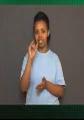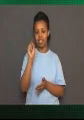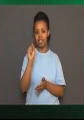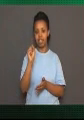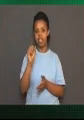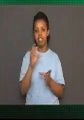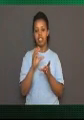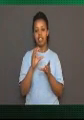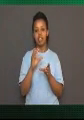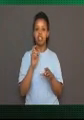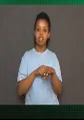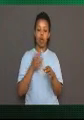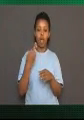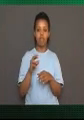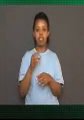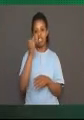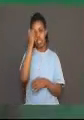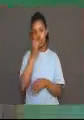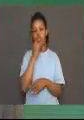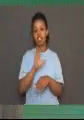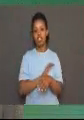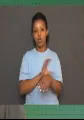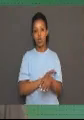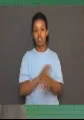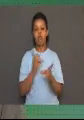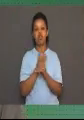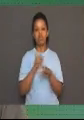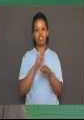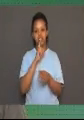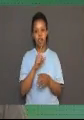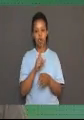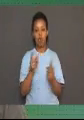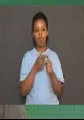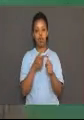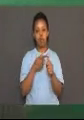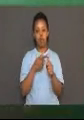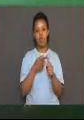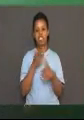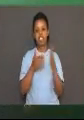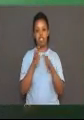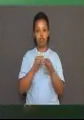cell formation in prophase 1. Great work, everyone.